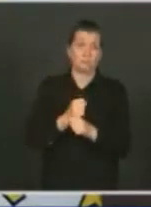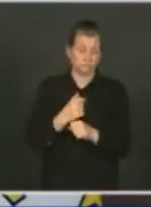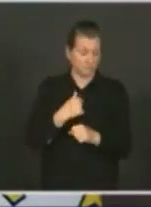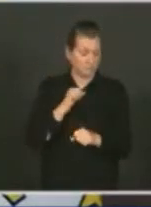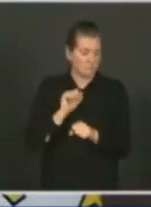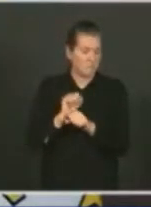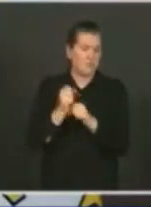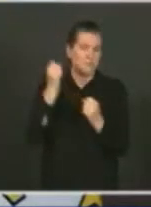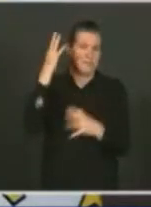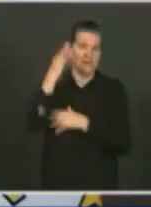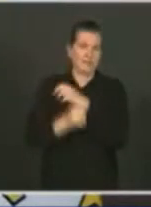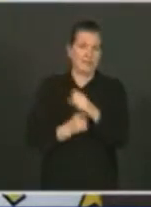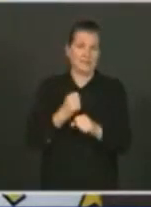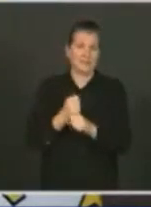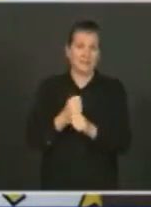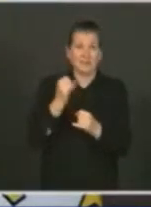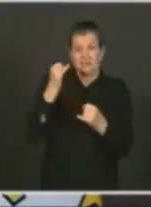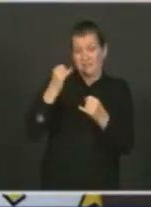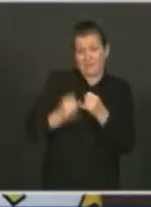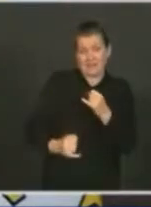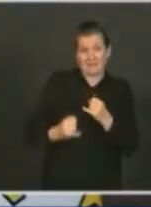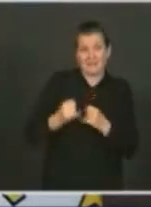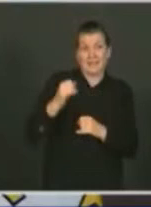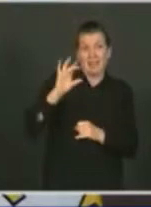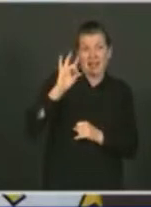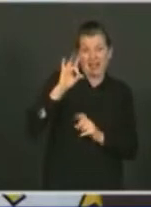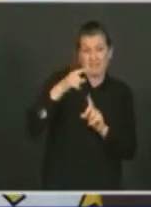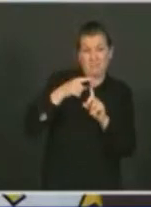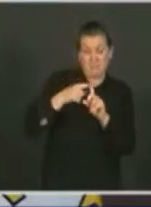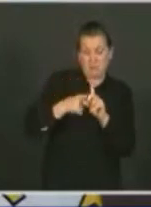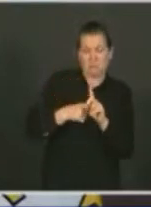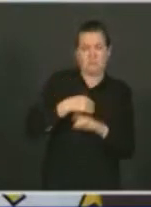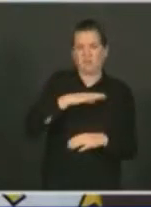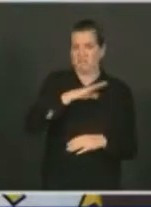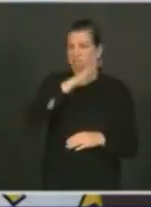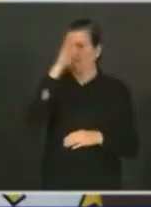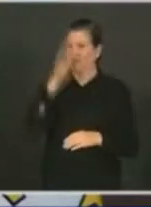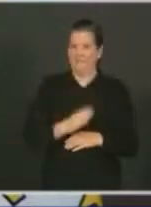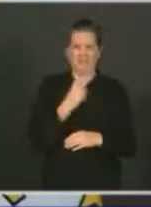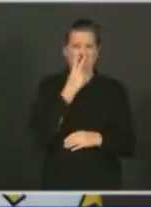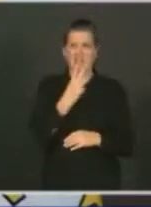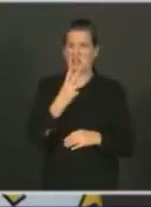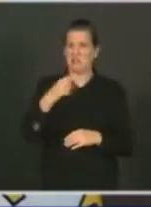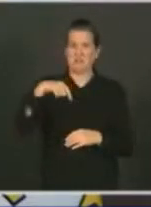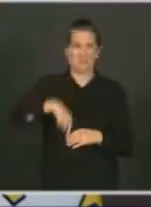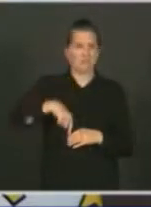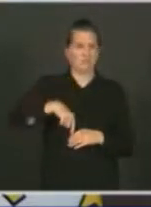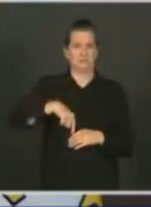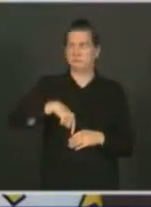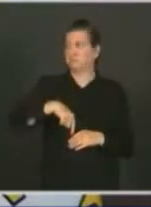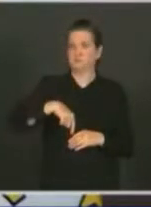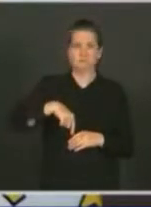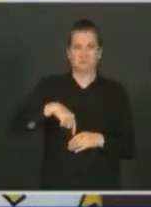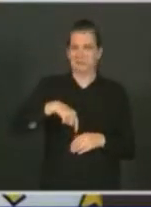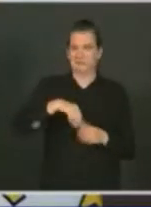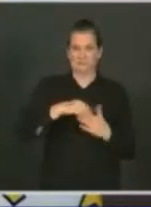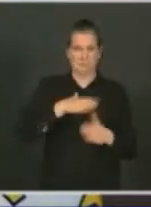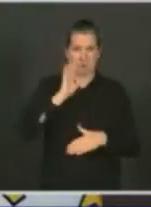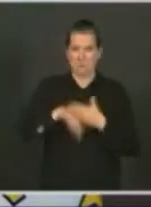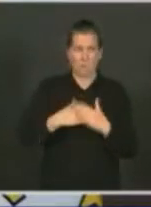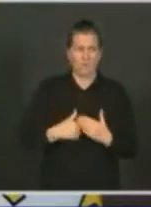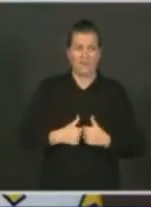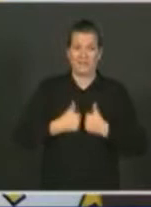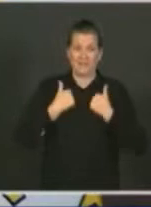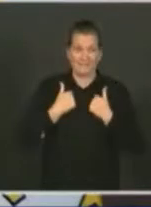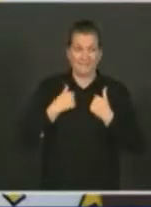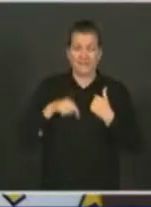over the last 8 months is unlike anything else I've experienced in my career in this country. It is much closer, in fact, to that which I've experienced working